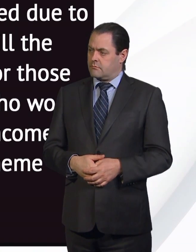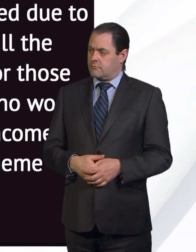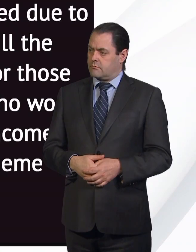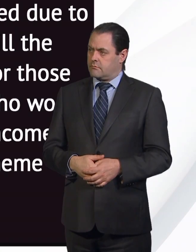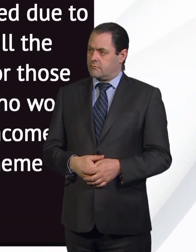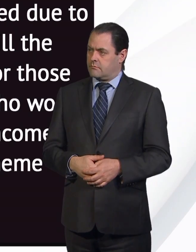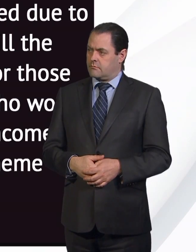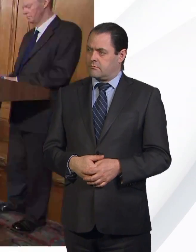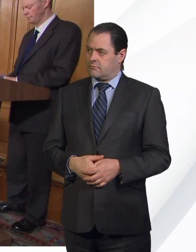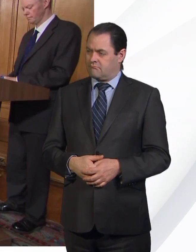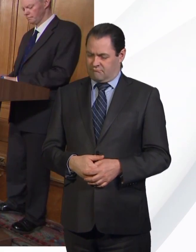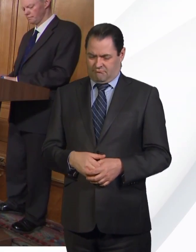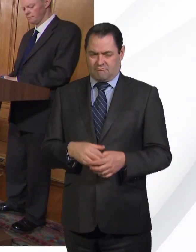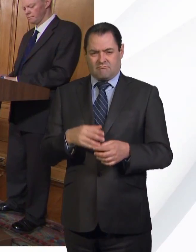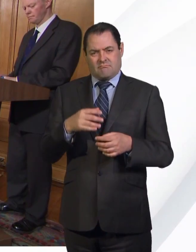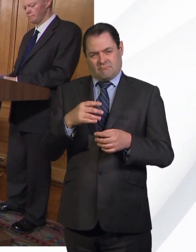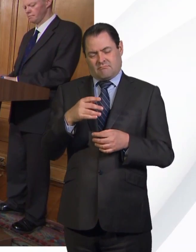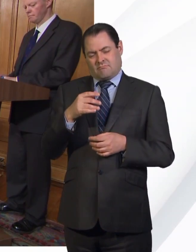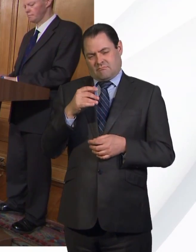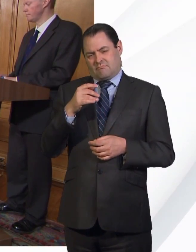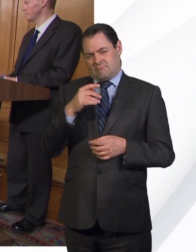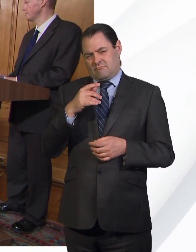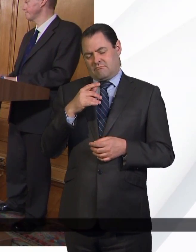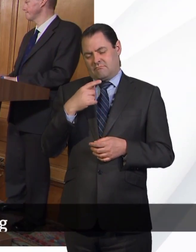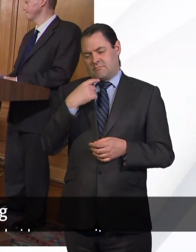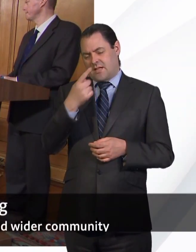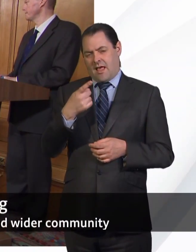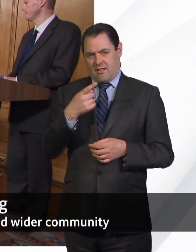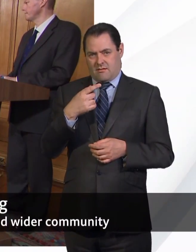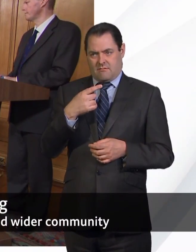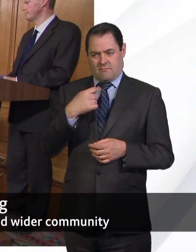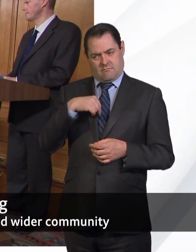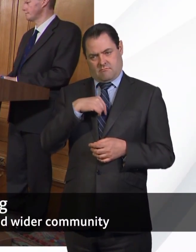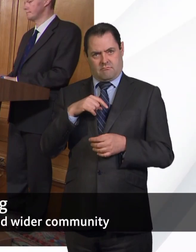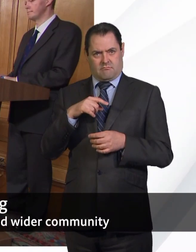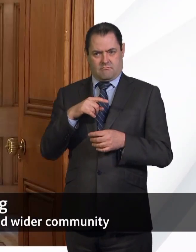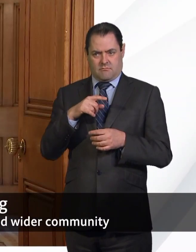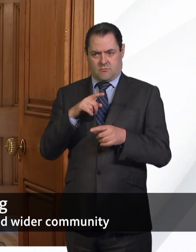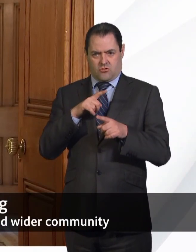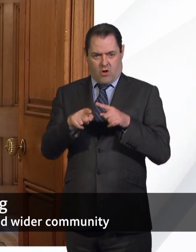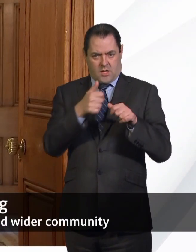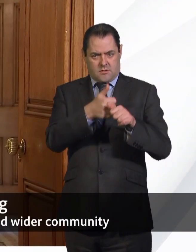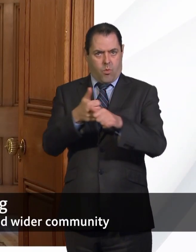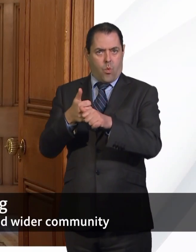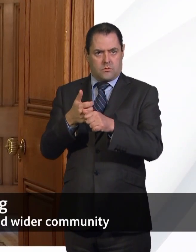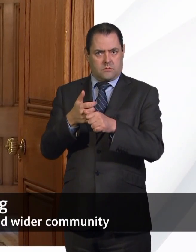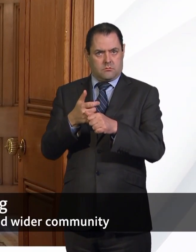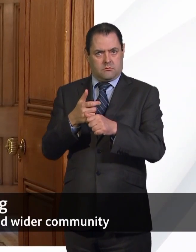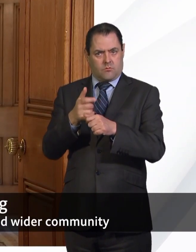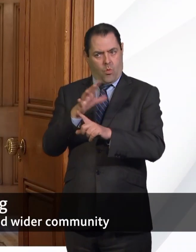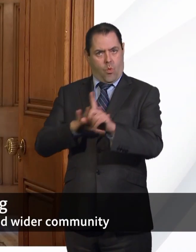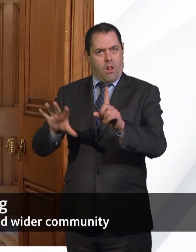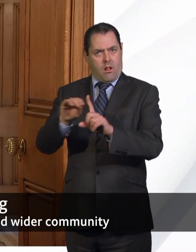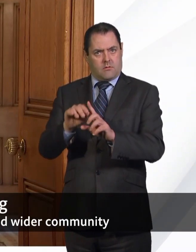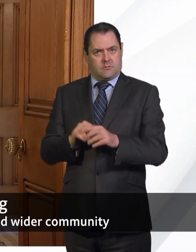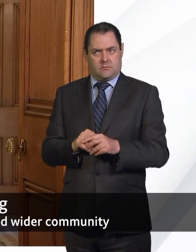Carol, what I can certainly tell you is that we will do everything we can to support those who are.